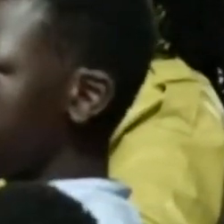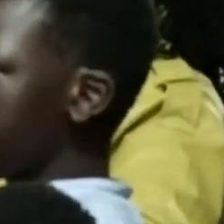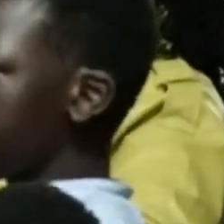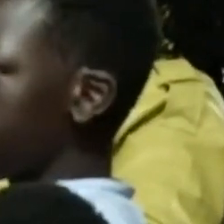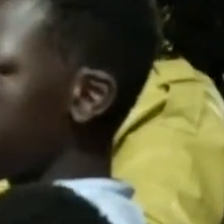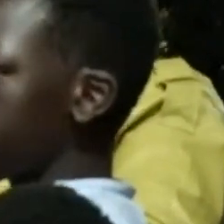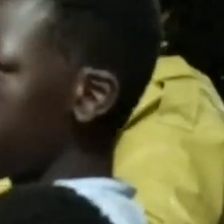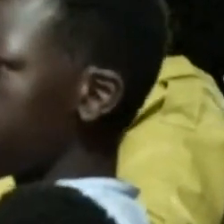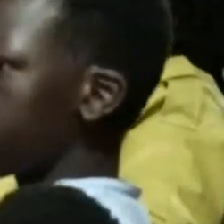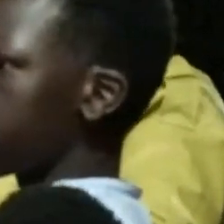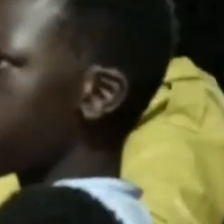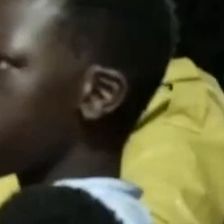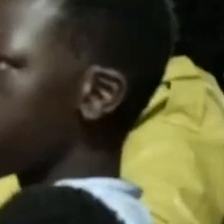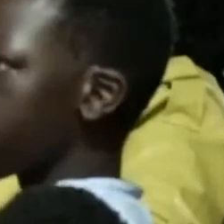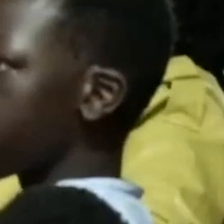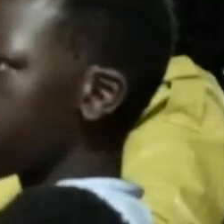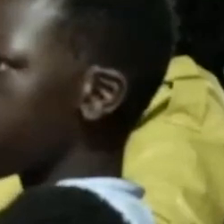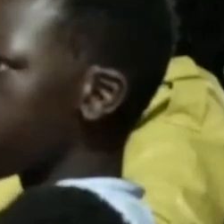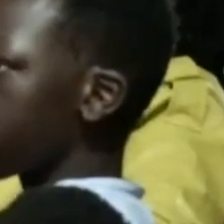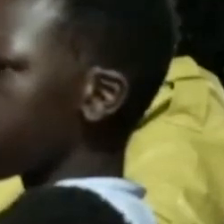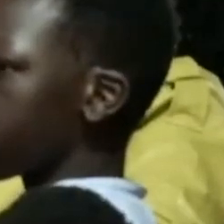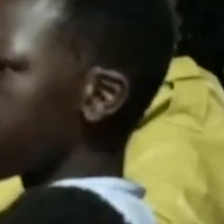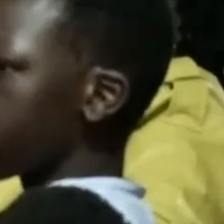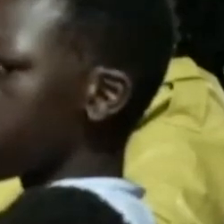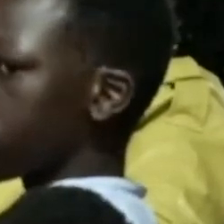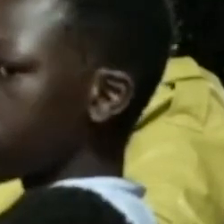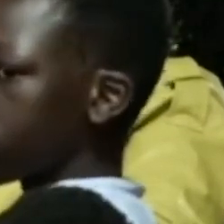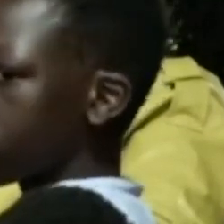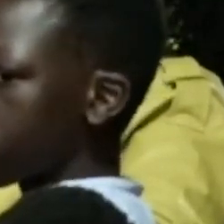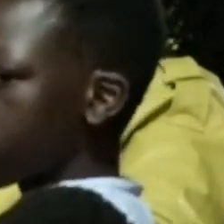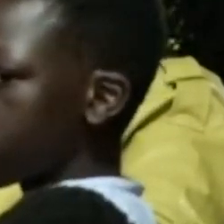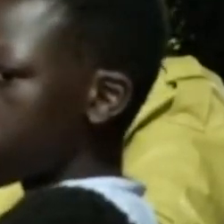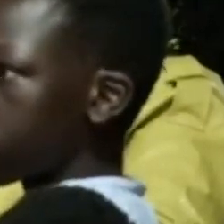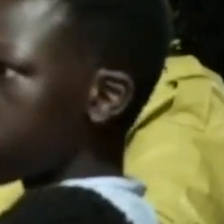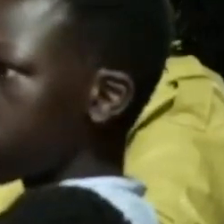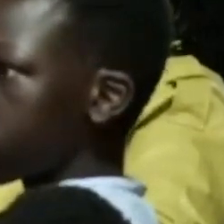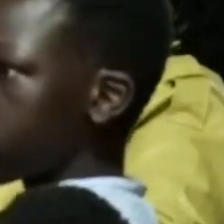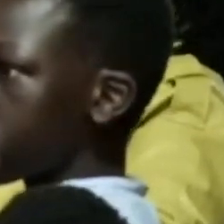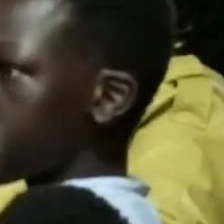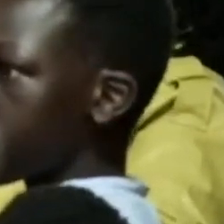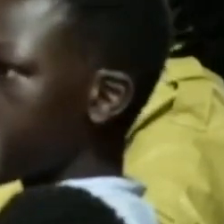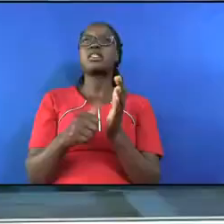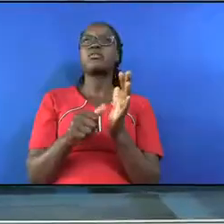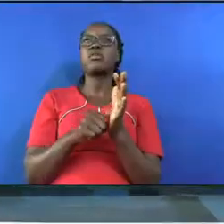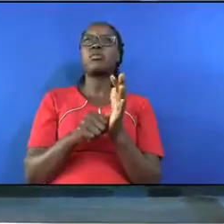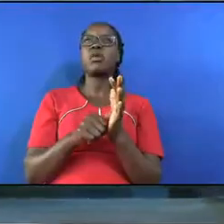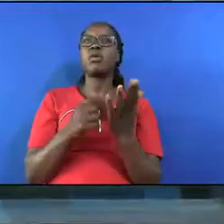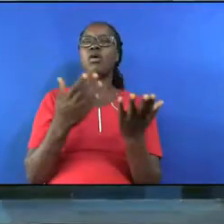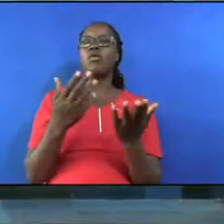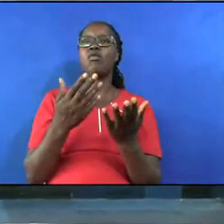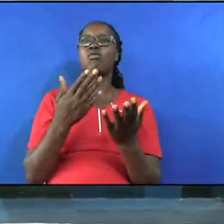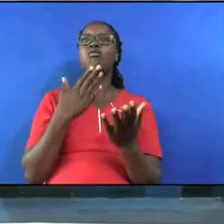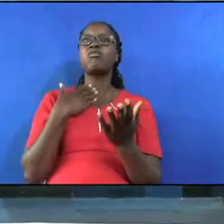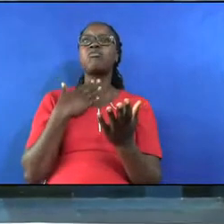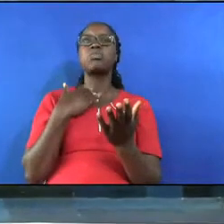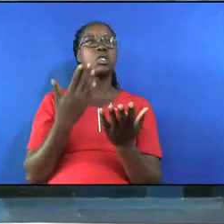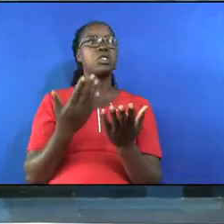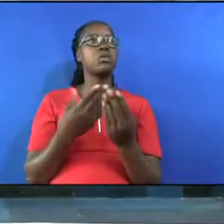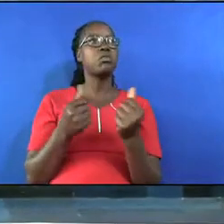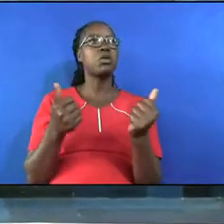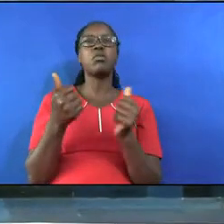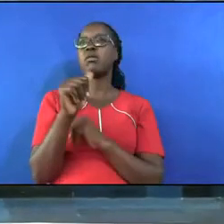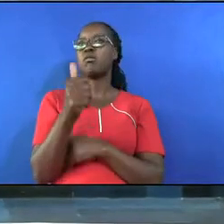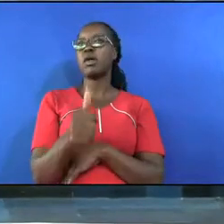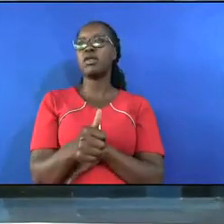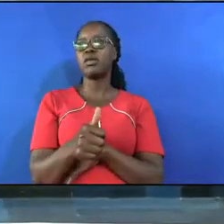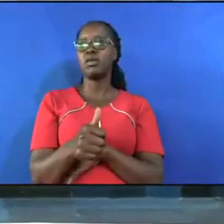headache will go away, right? But the problem will not have been solved. The problem of what? Dehydration. This guy will not have solved the